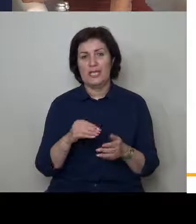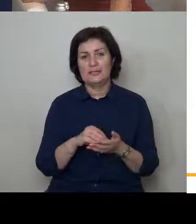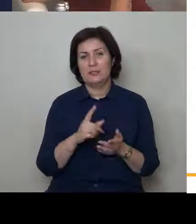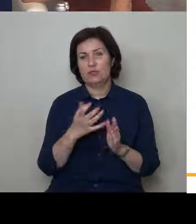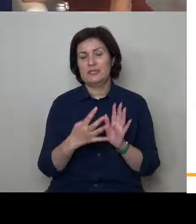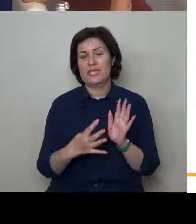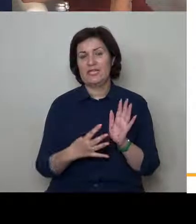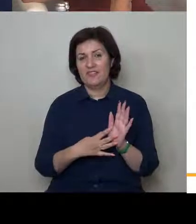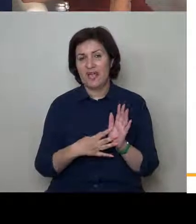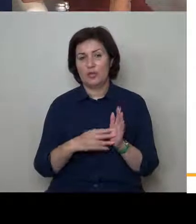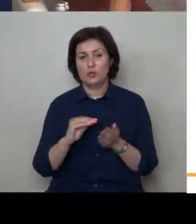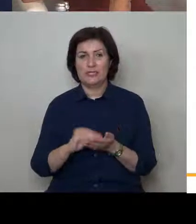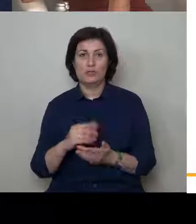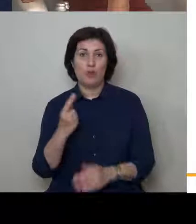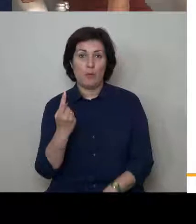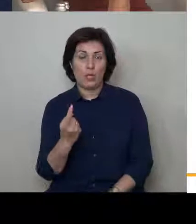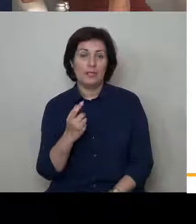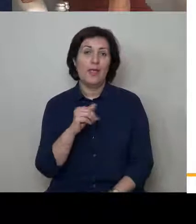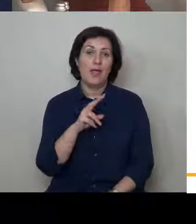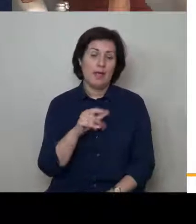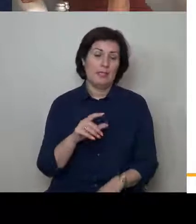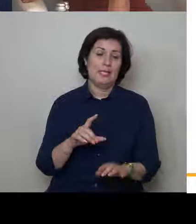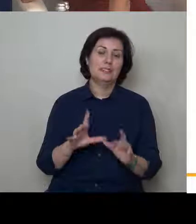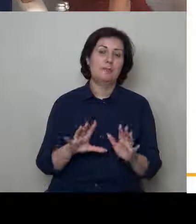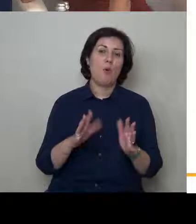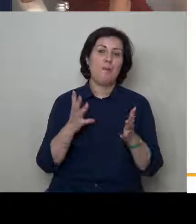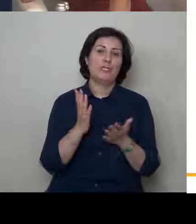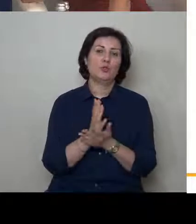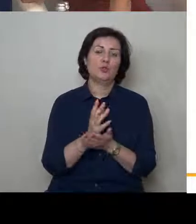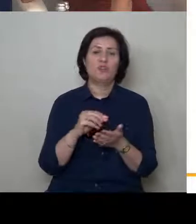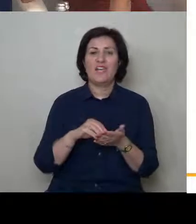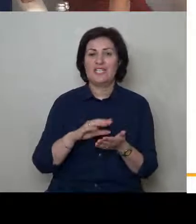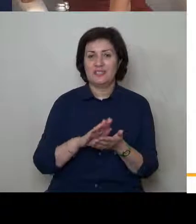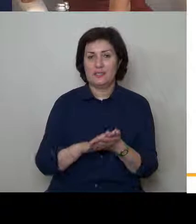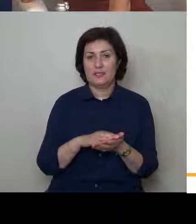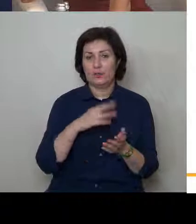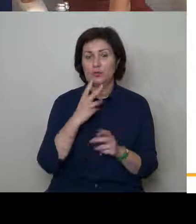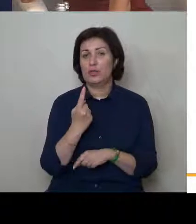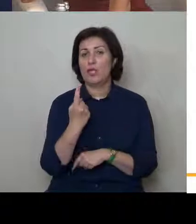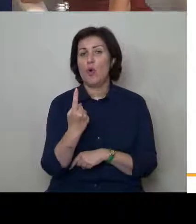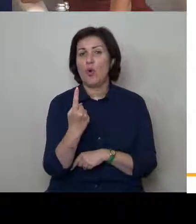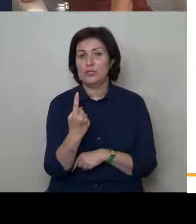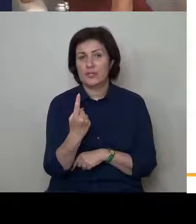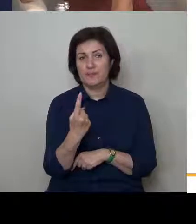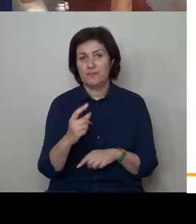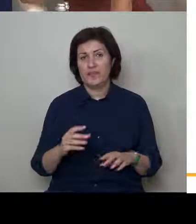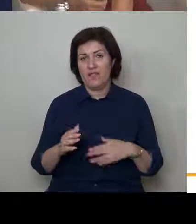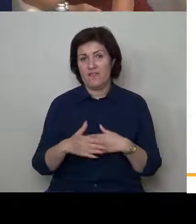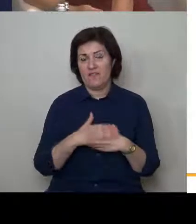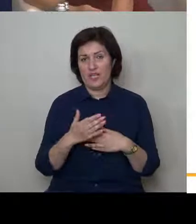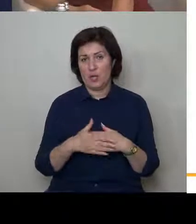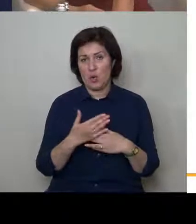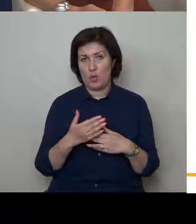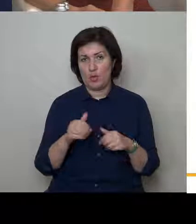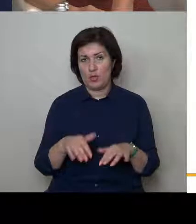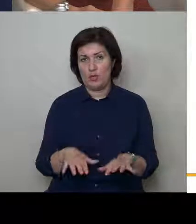be covered by this Article 159-1. But since this article